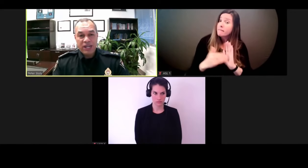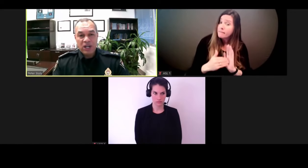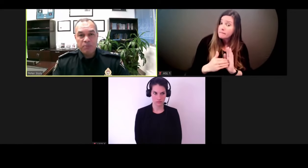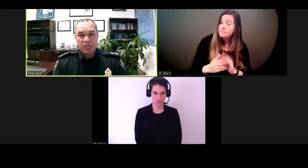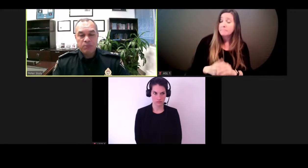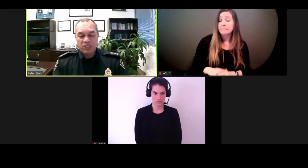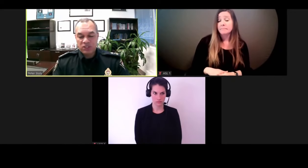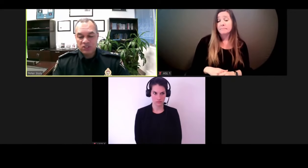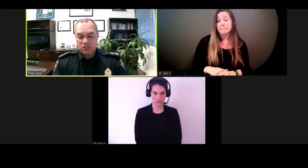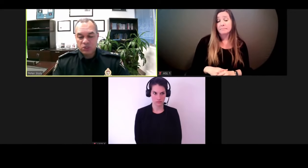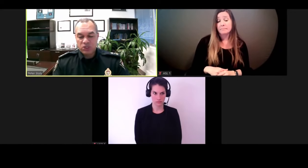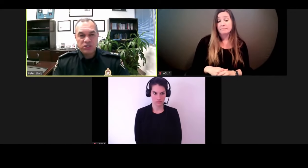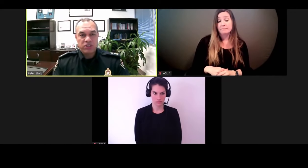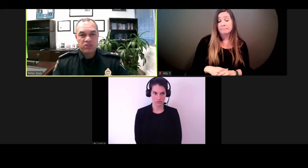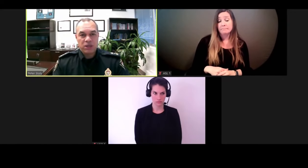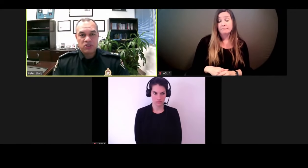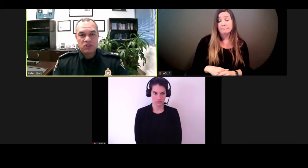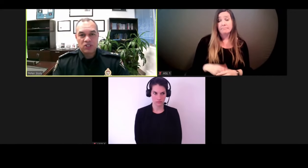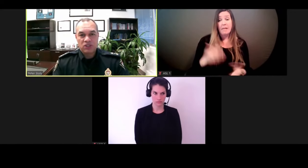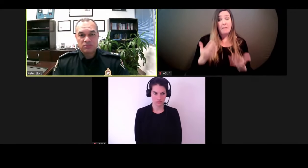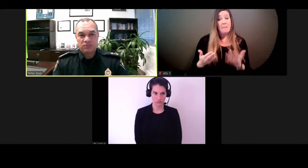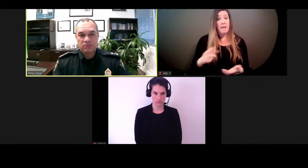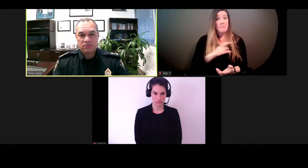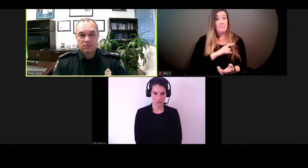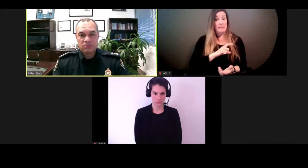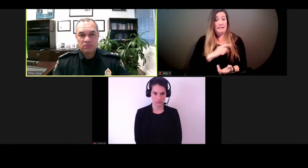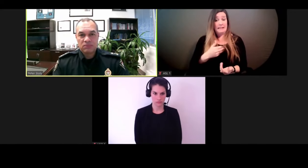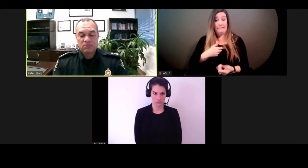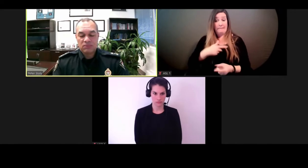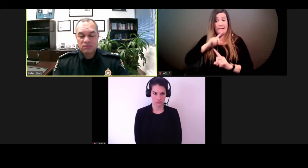there may not be a policing solution to this demonstration.